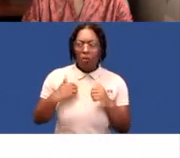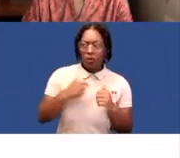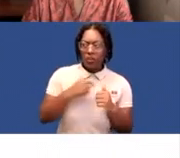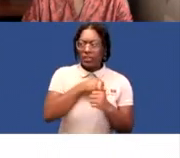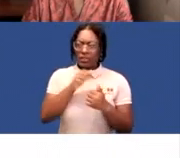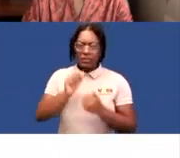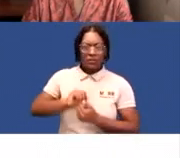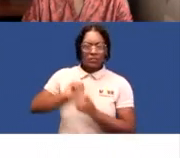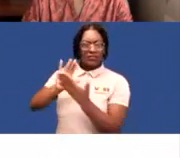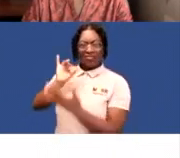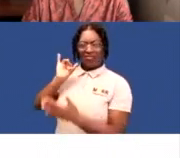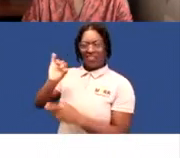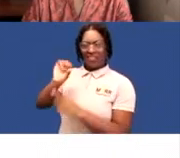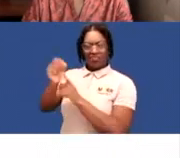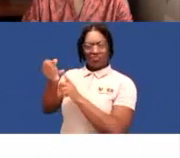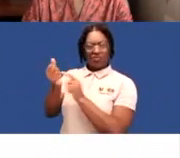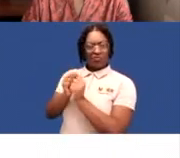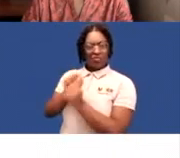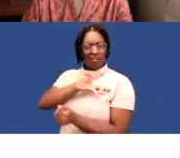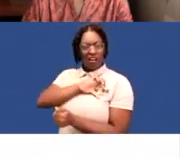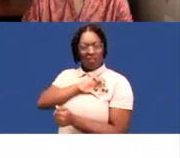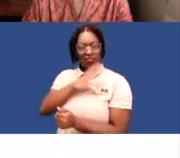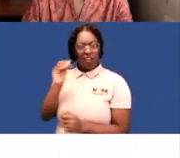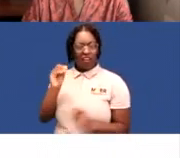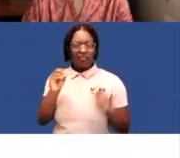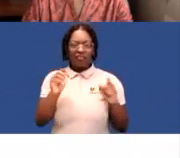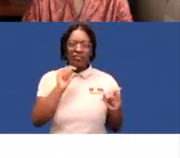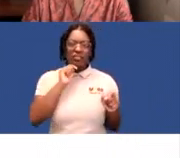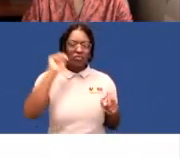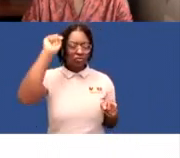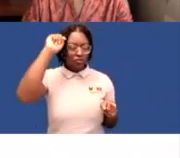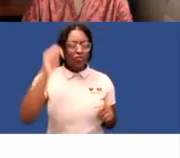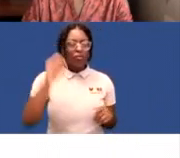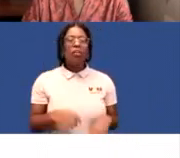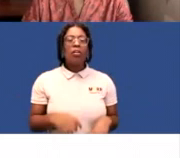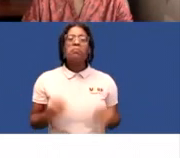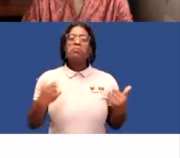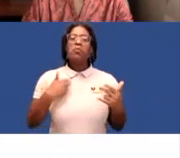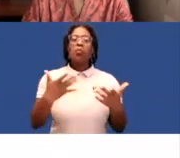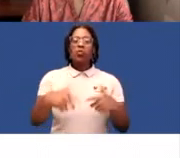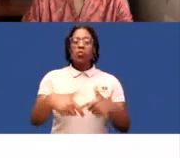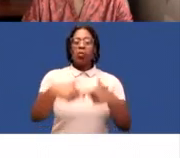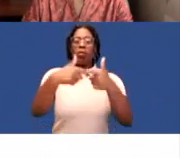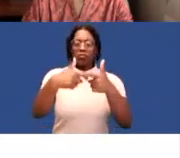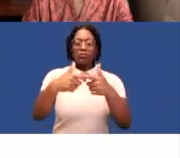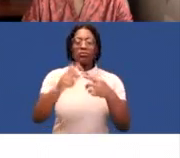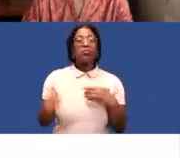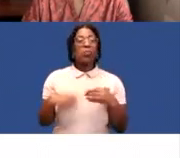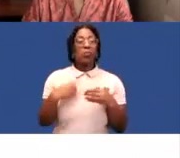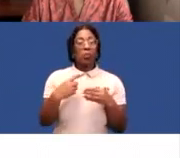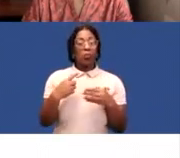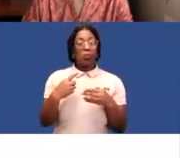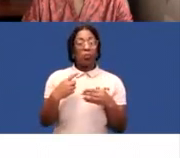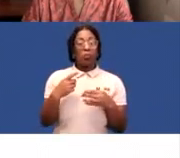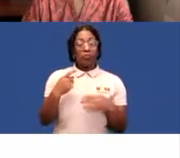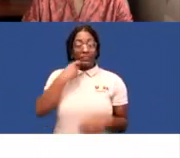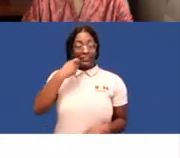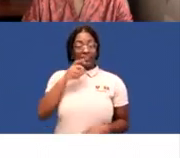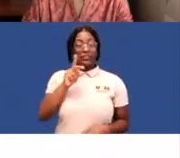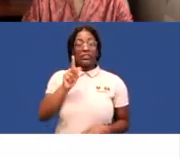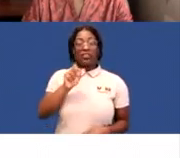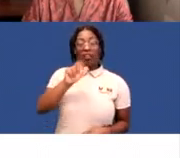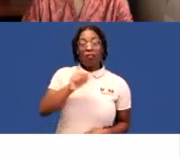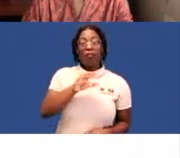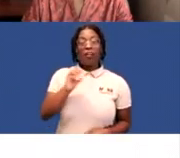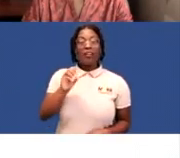there and say that what I've heard read so far, especially by Kara, about the impact that teachers can